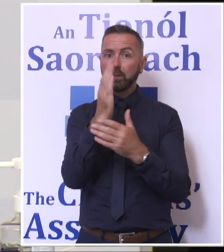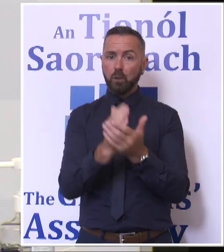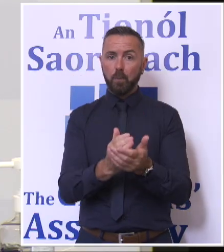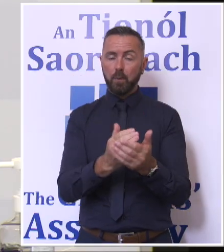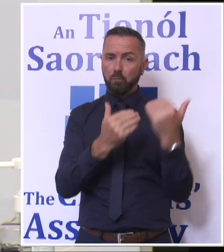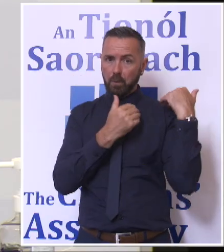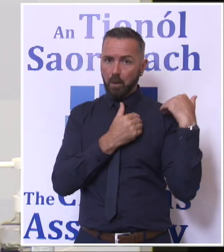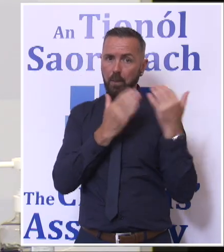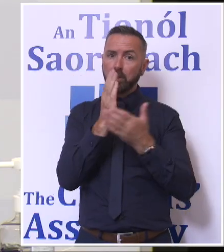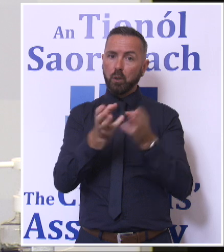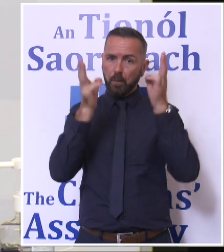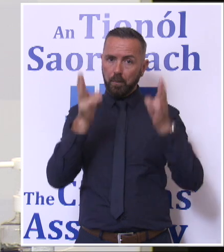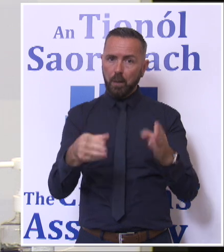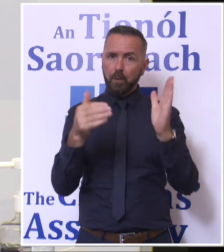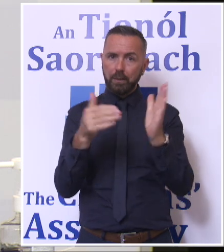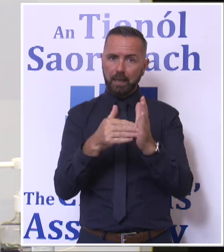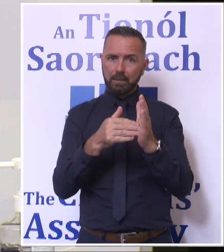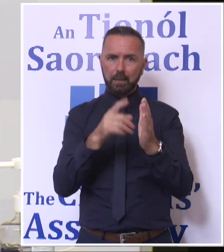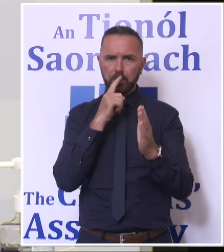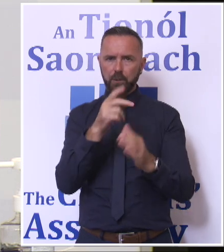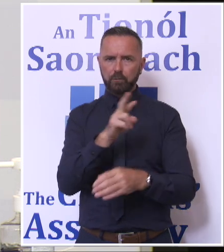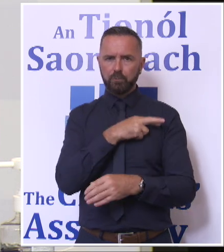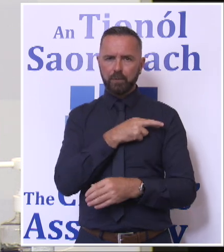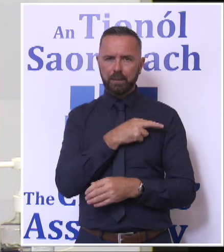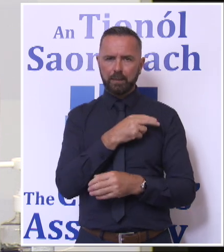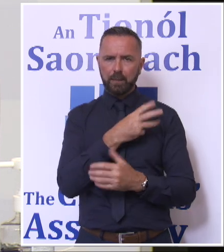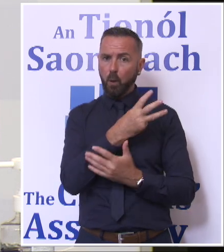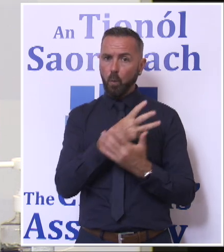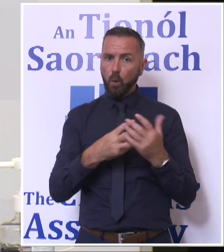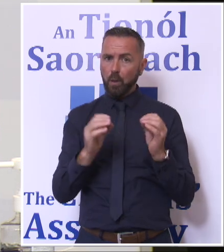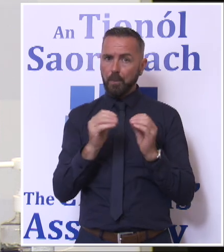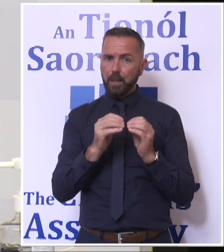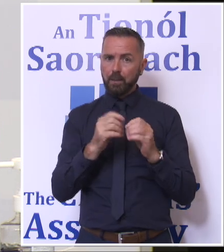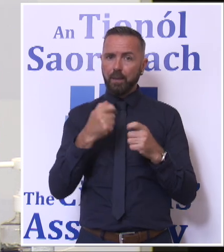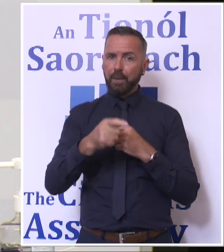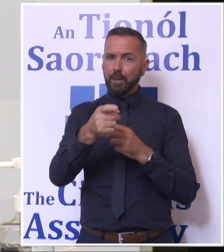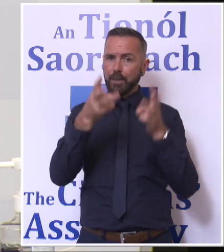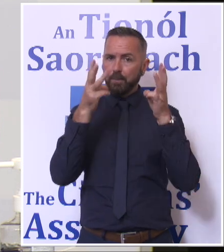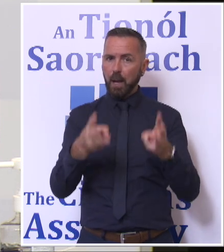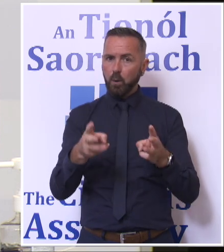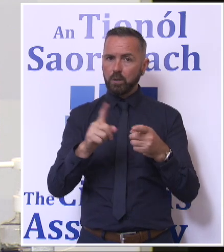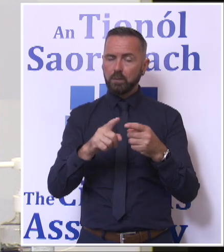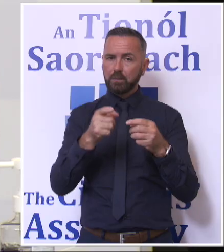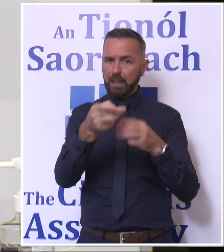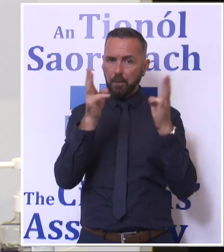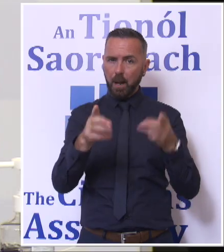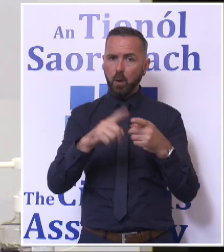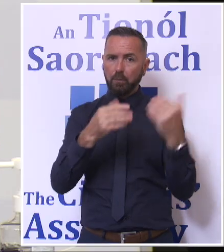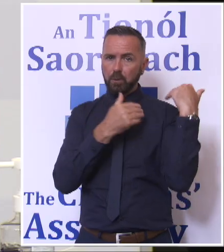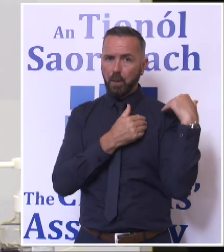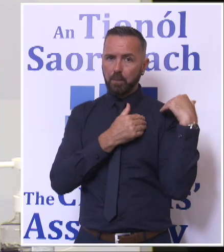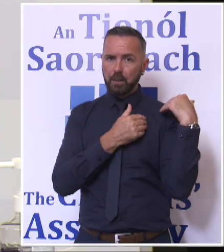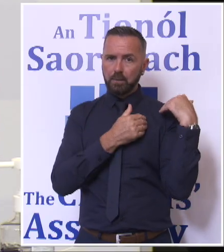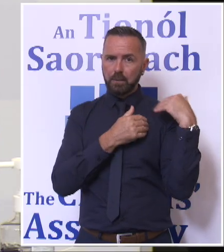powers, but I think in practice it's very much worth noting that these powers and responsibilities are very